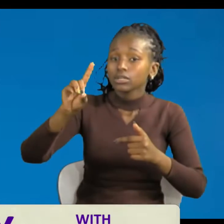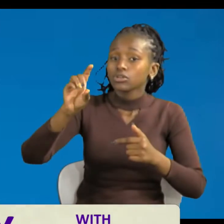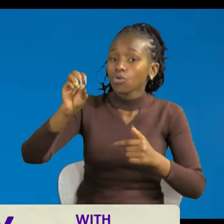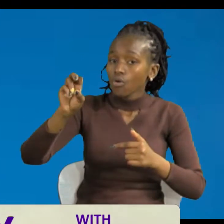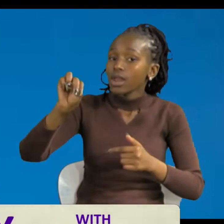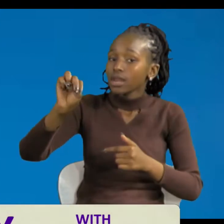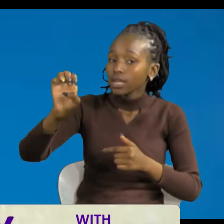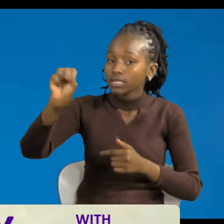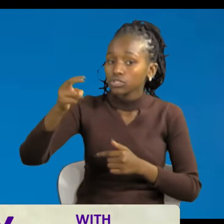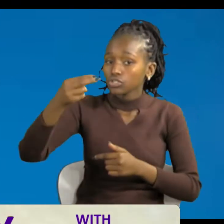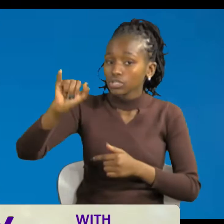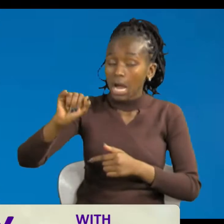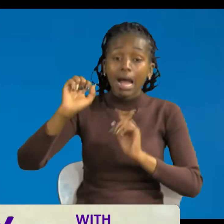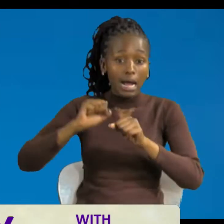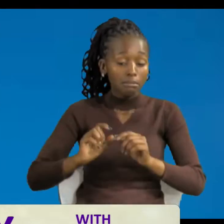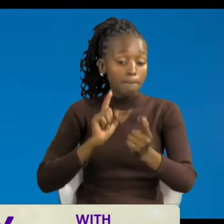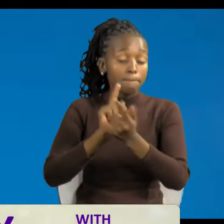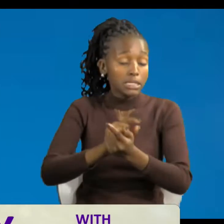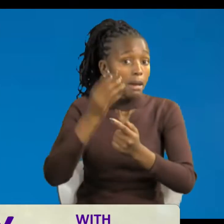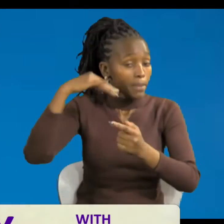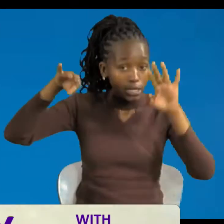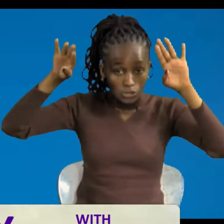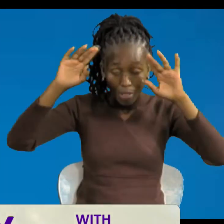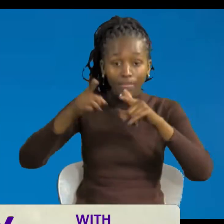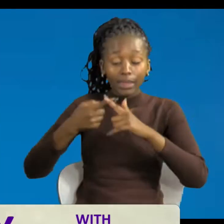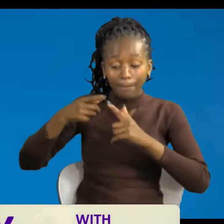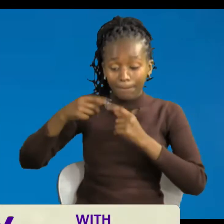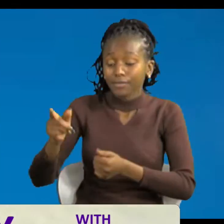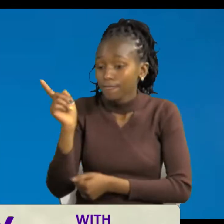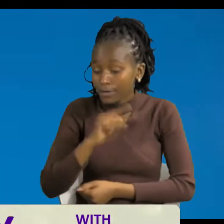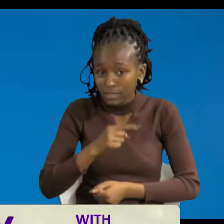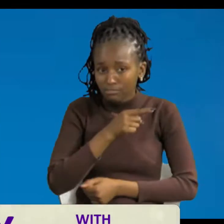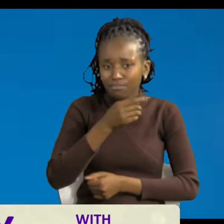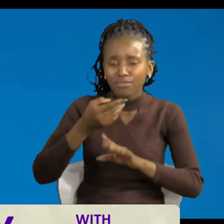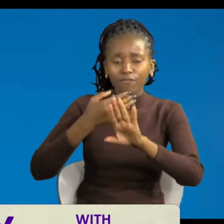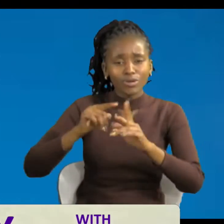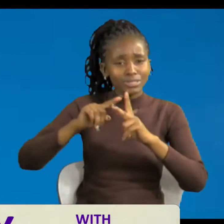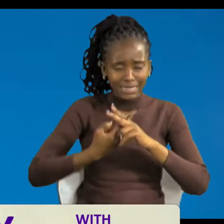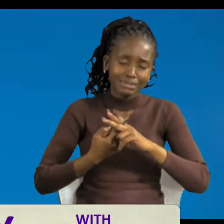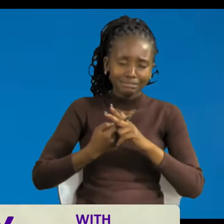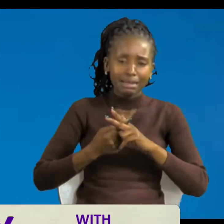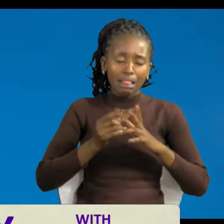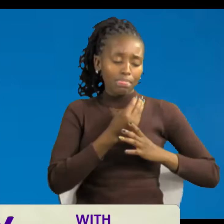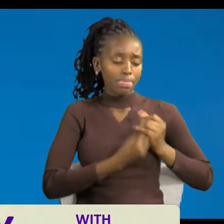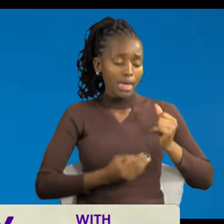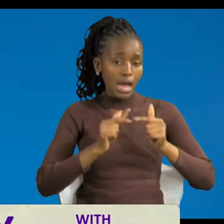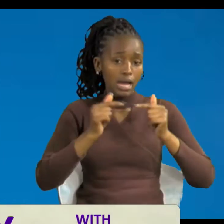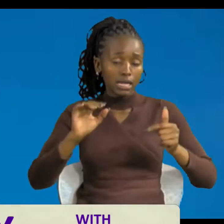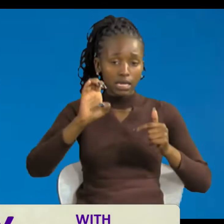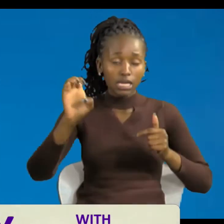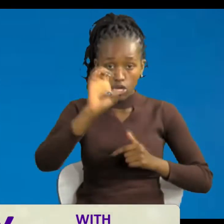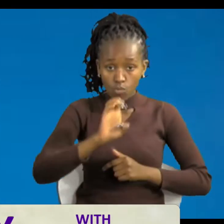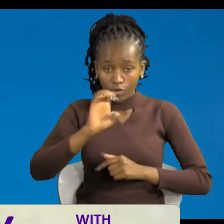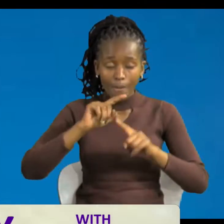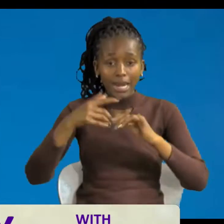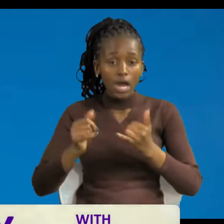and hurt their opponent, that is Mexico. They started off with a disappointing 2-0 defeat against Ecuador, but then again, they can gather up